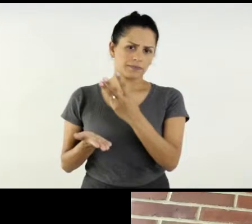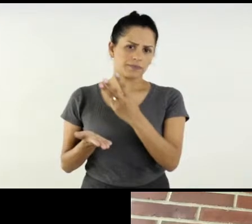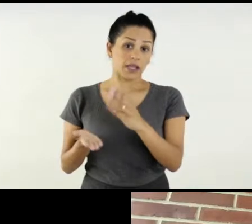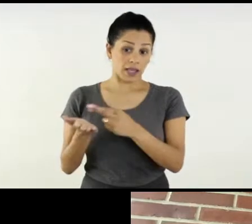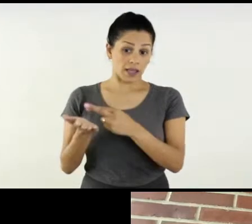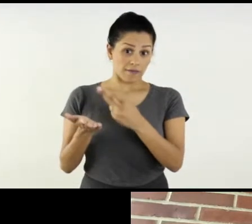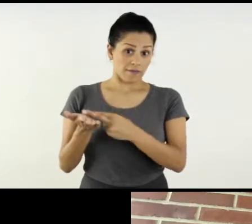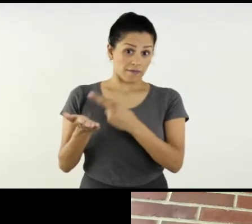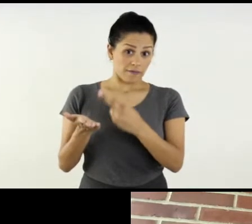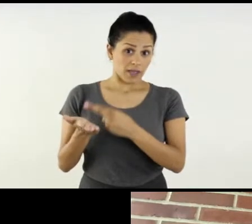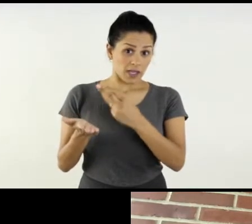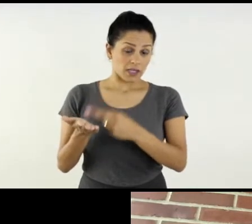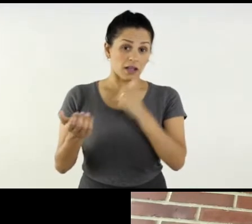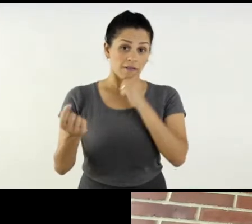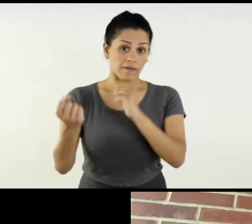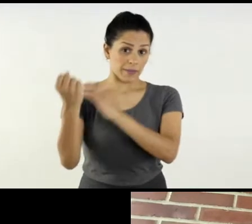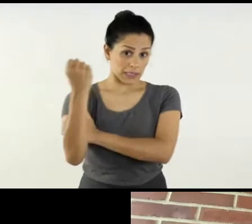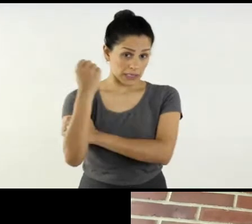but it was important because